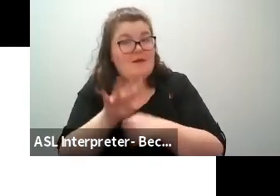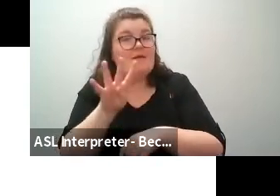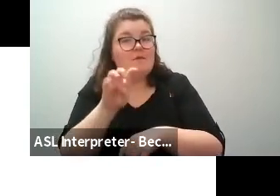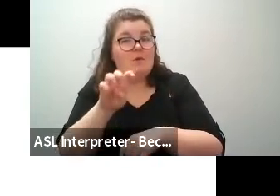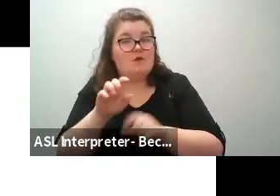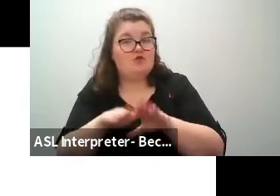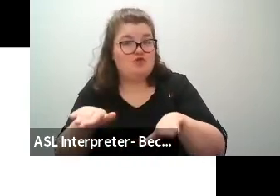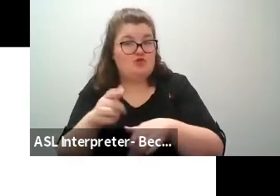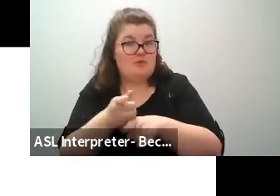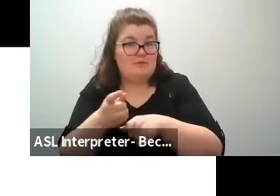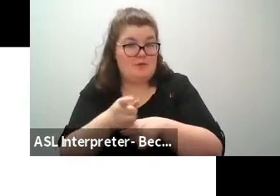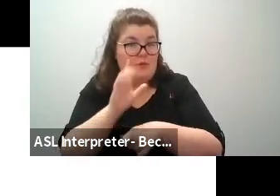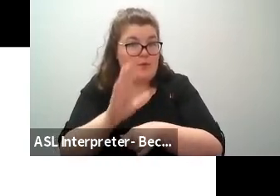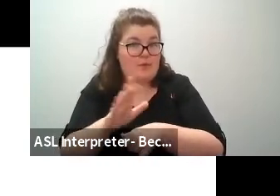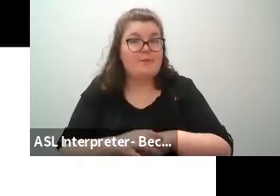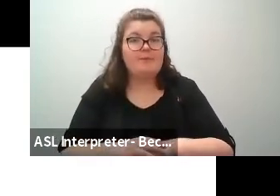year.